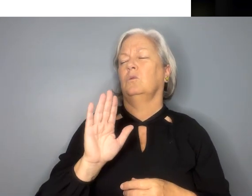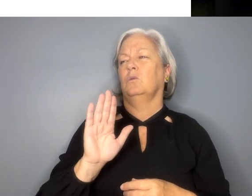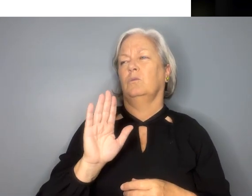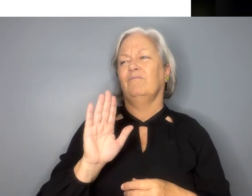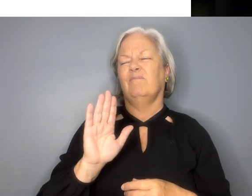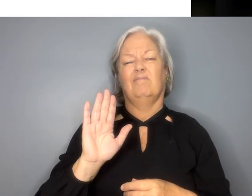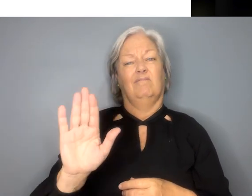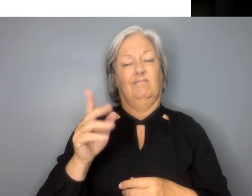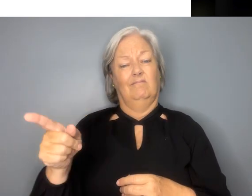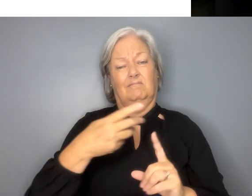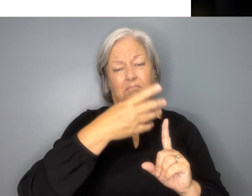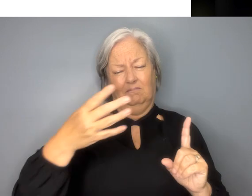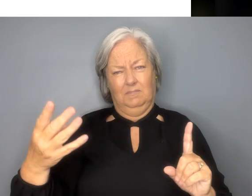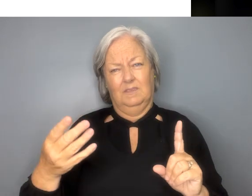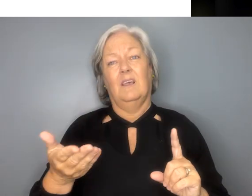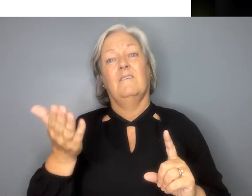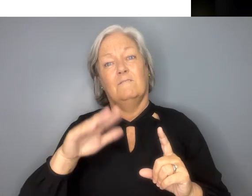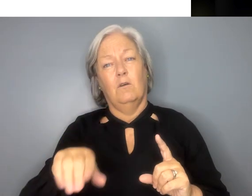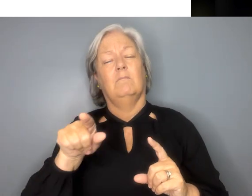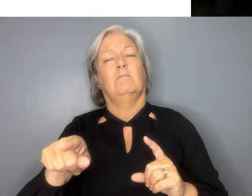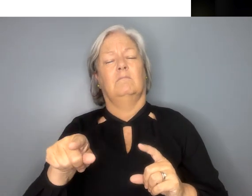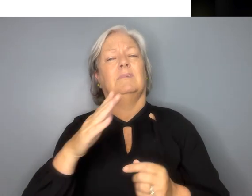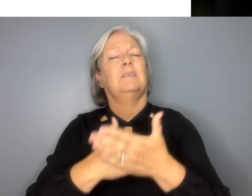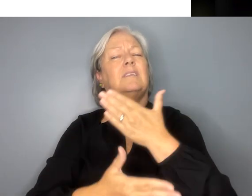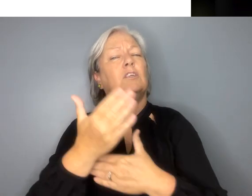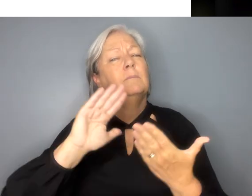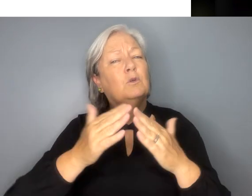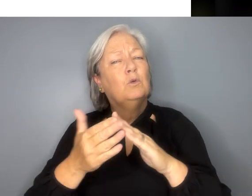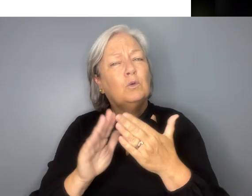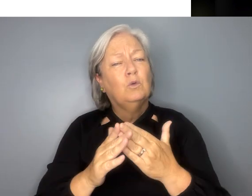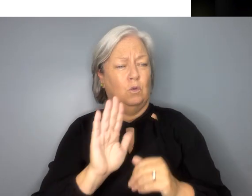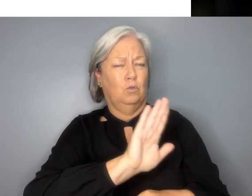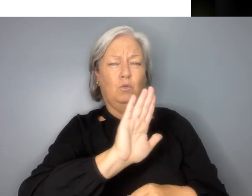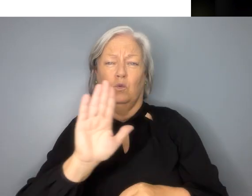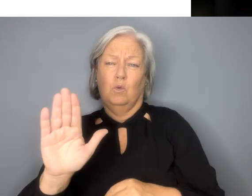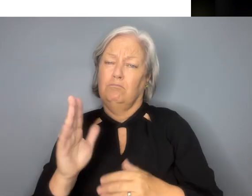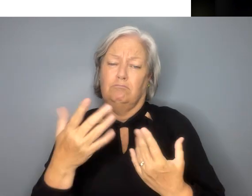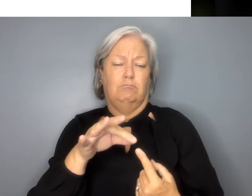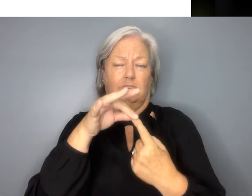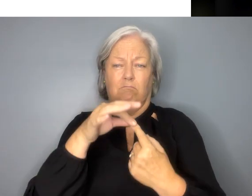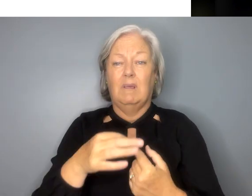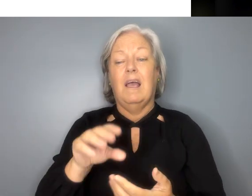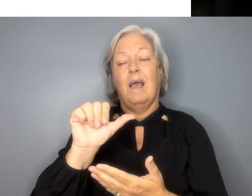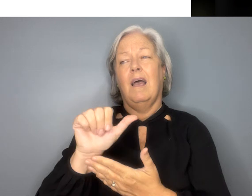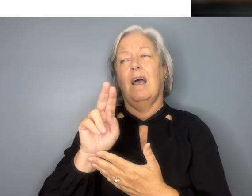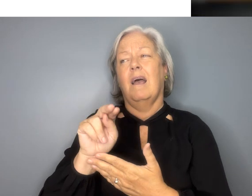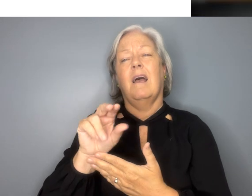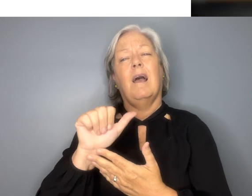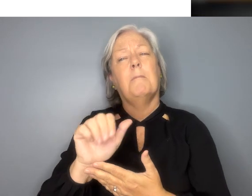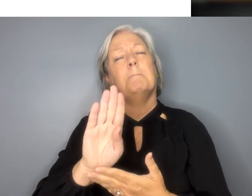an LGBTQI person with disability. We all have different experiences, and so it'd be great to hear from each of you. I might start with you,